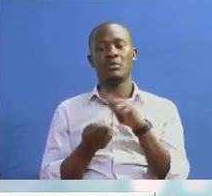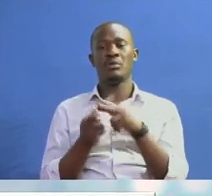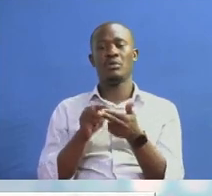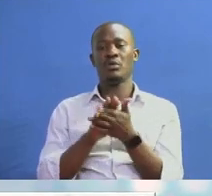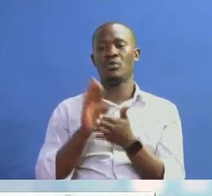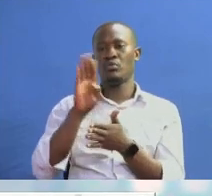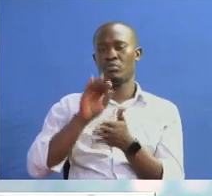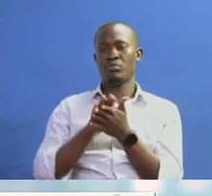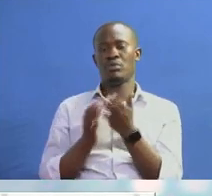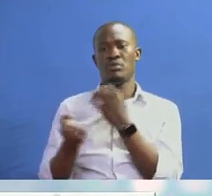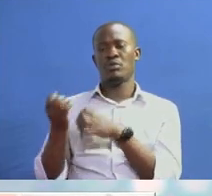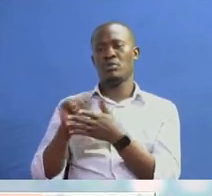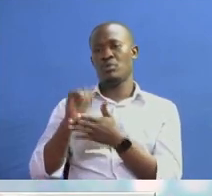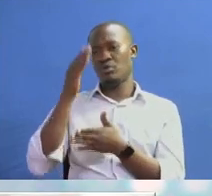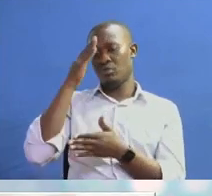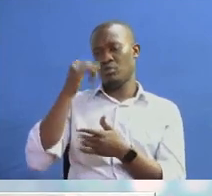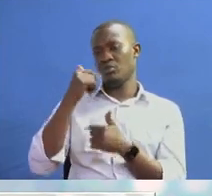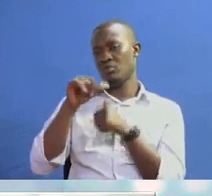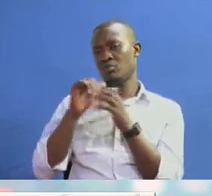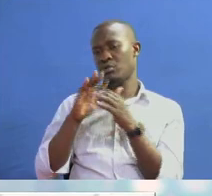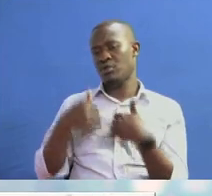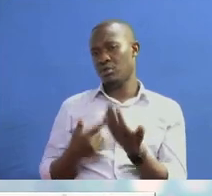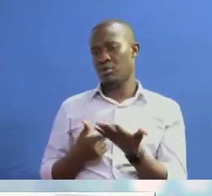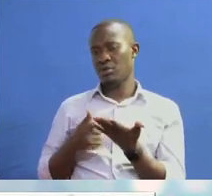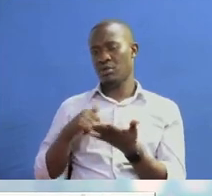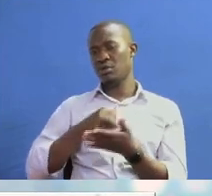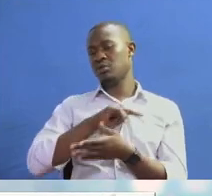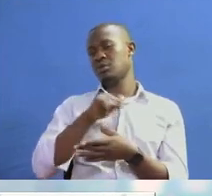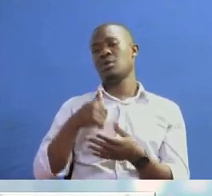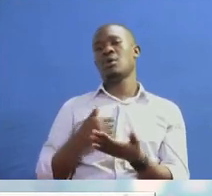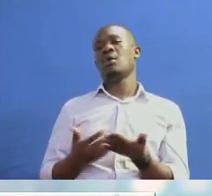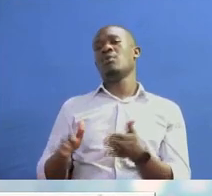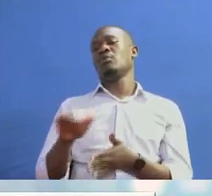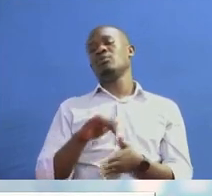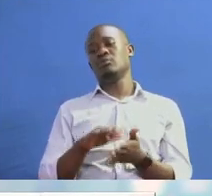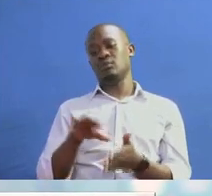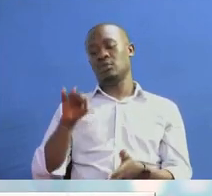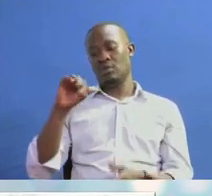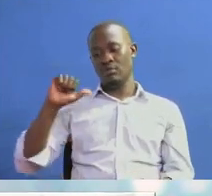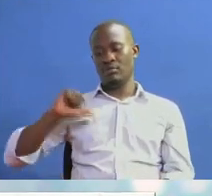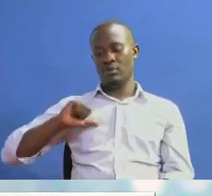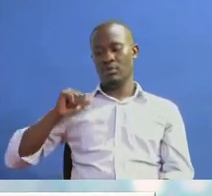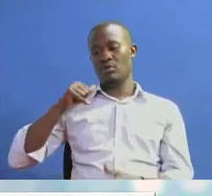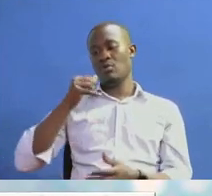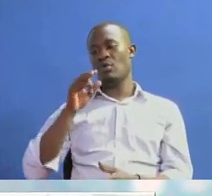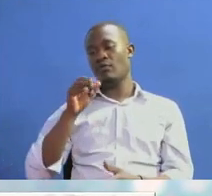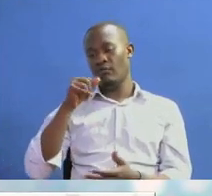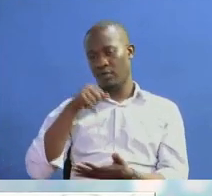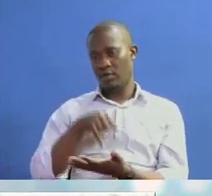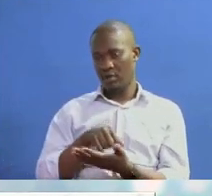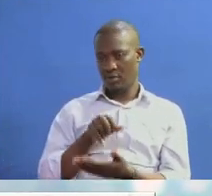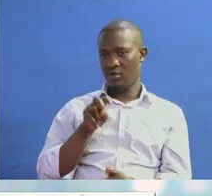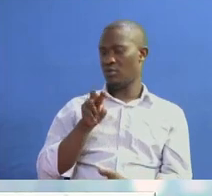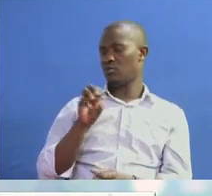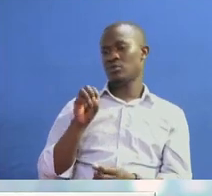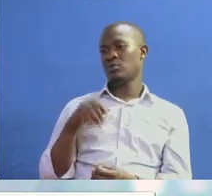economy. So you guys know when I talk technology mm-hmm. that is our space. Yes. So you take advantage of it mm-hmm. and then don't just look at the